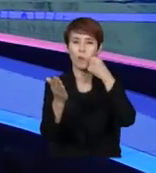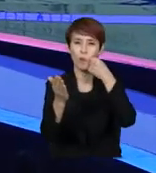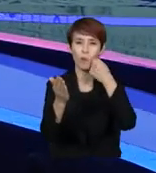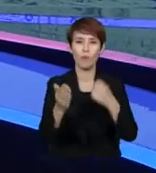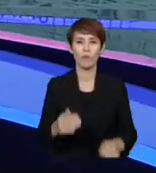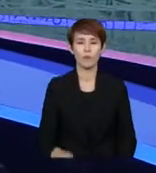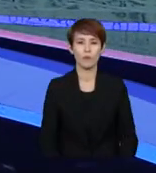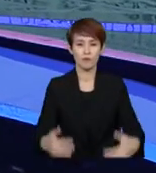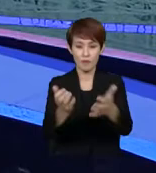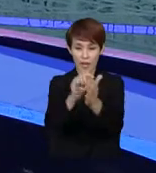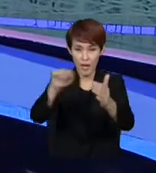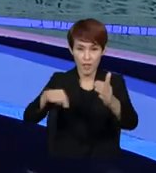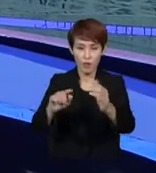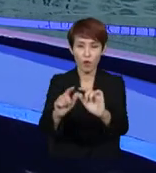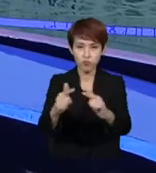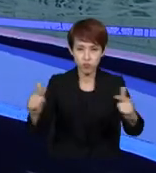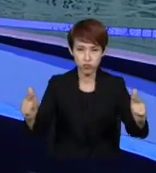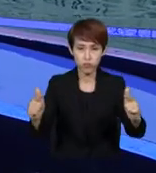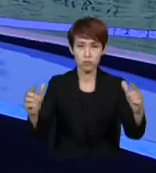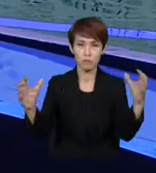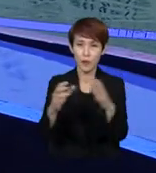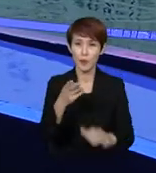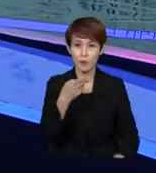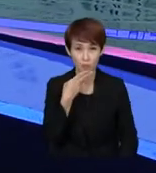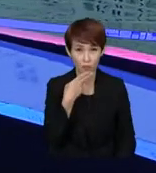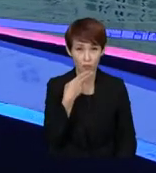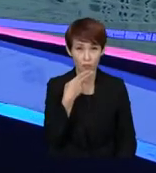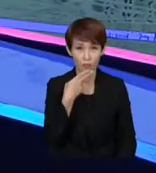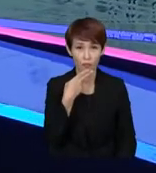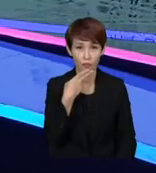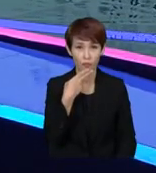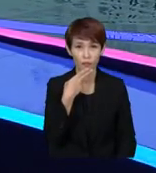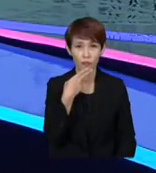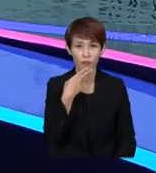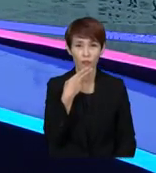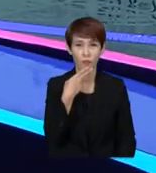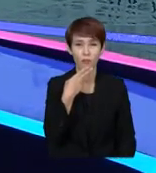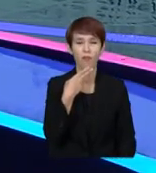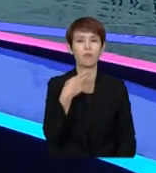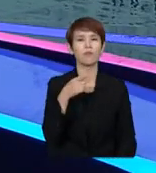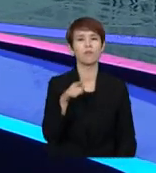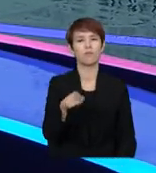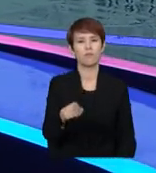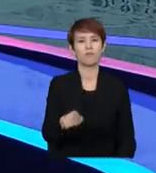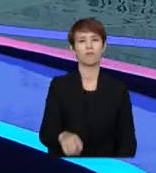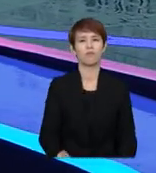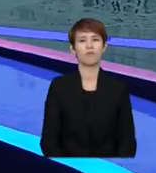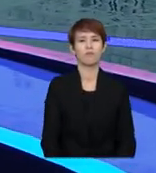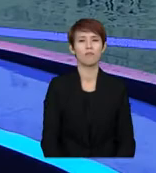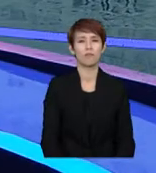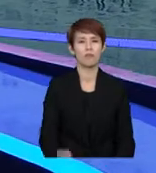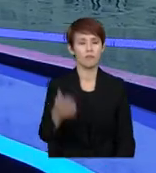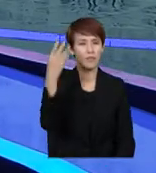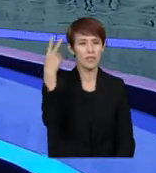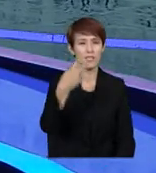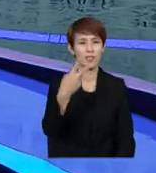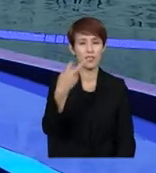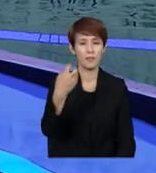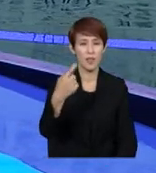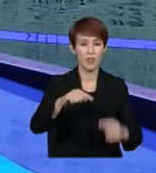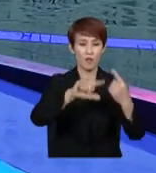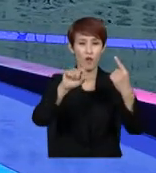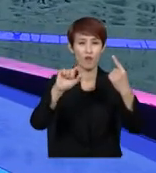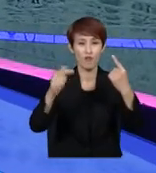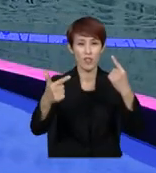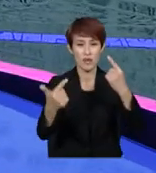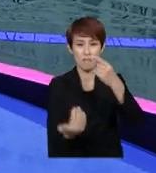all likelihood, we may well be on the road to January 6, 2021, because nobody was really able